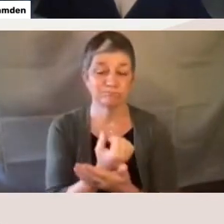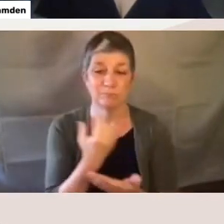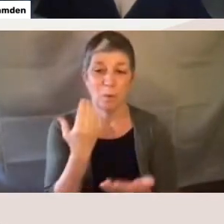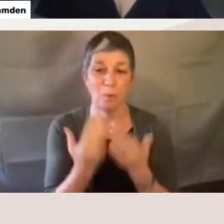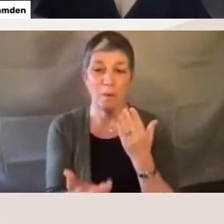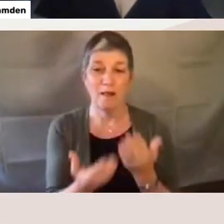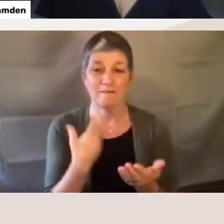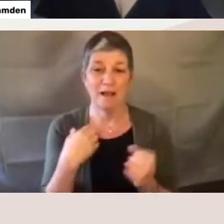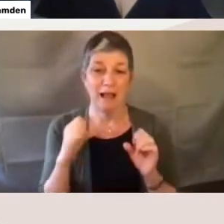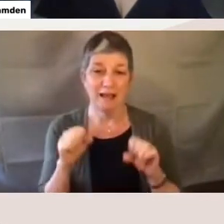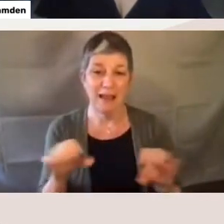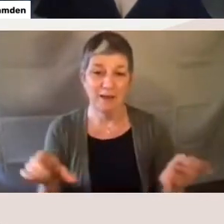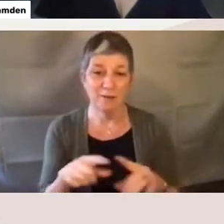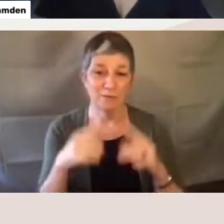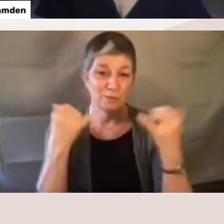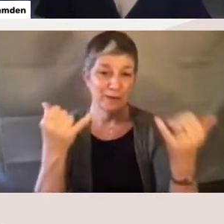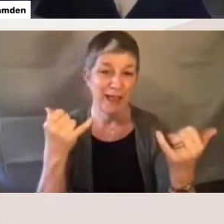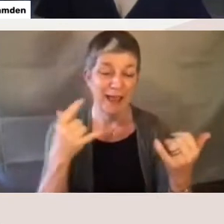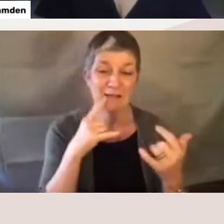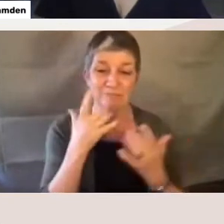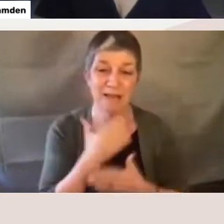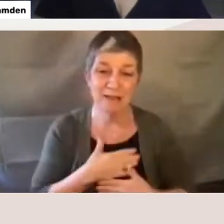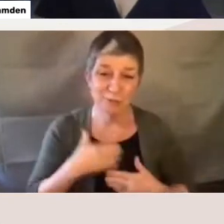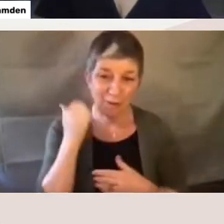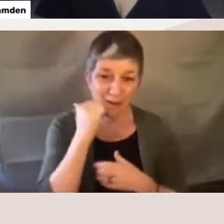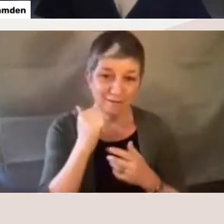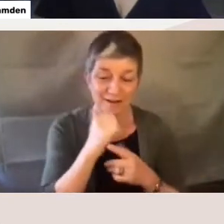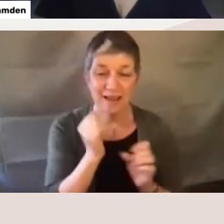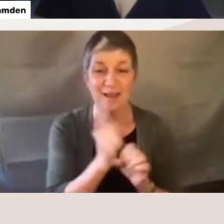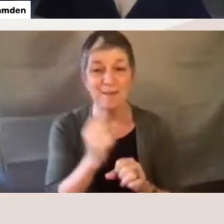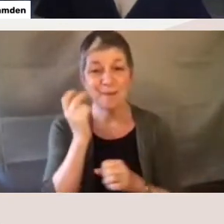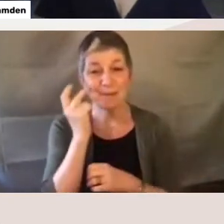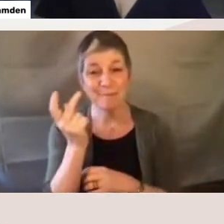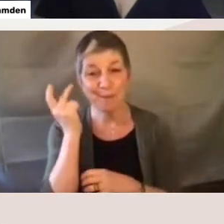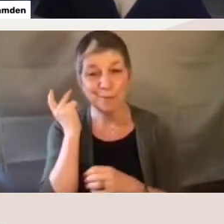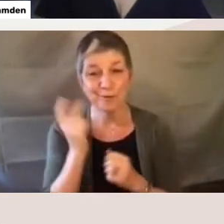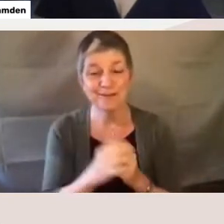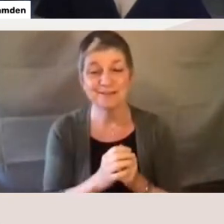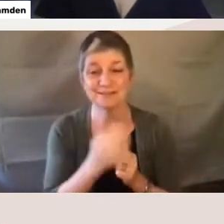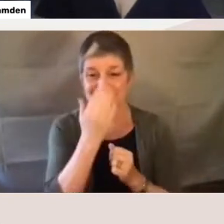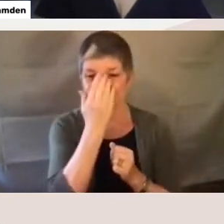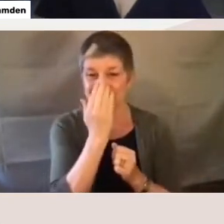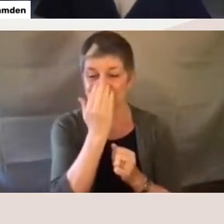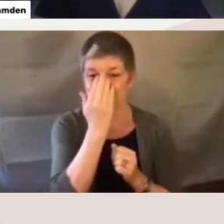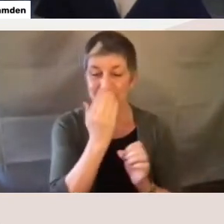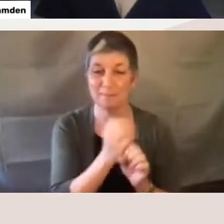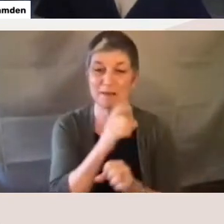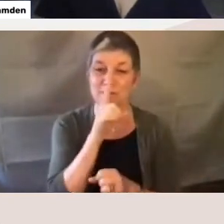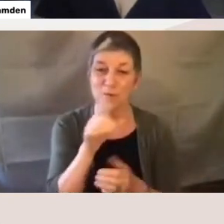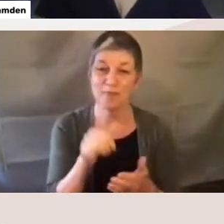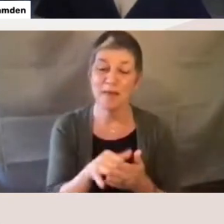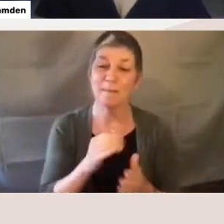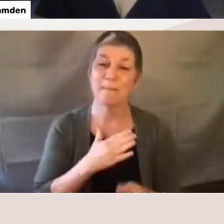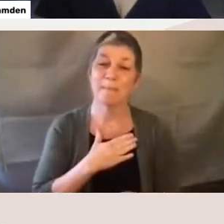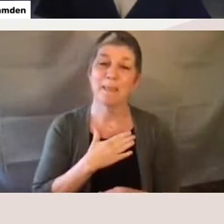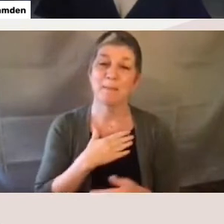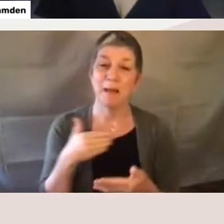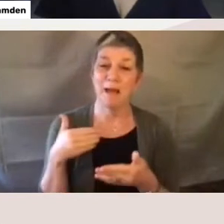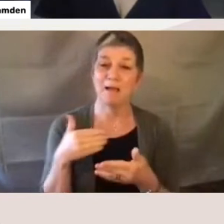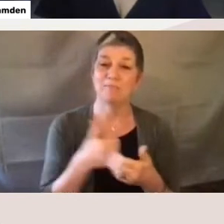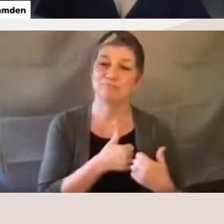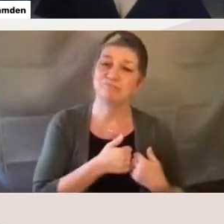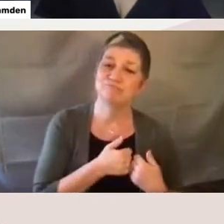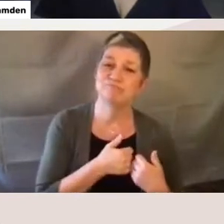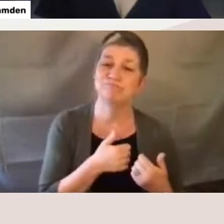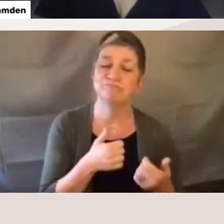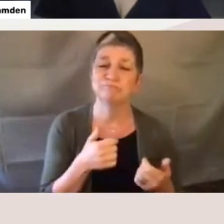to live to the fullest day to day and make memories, and try to make sure that my most close loved ones that